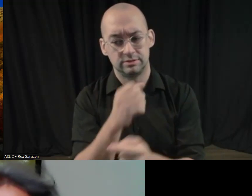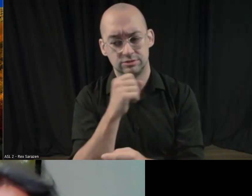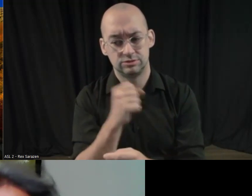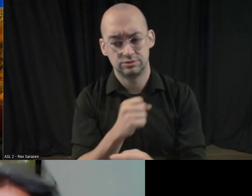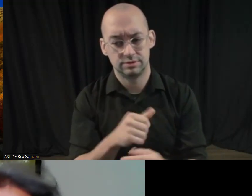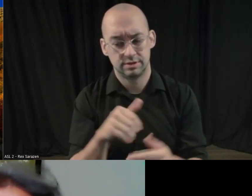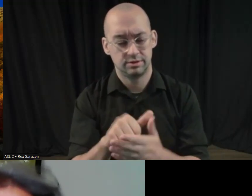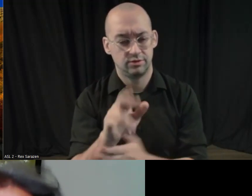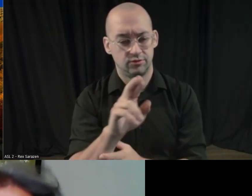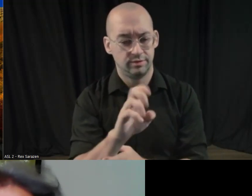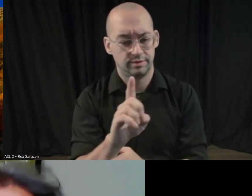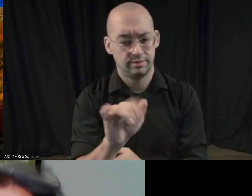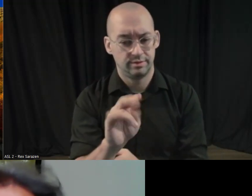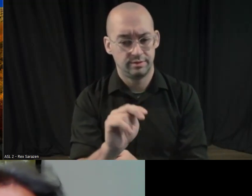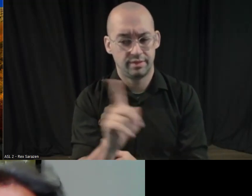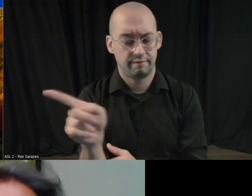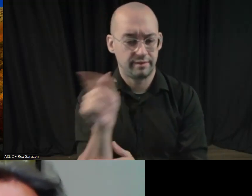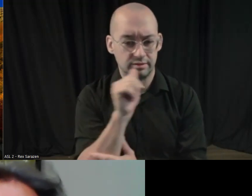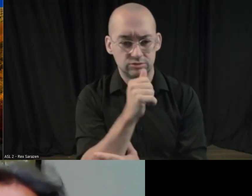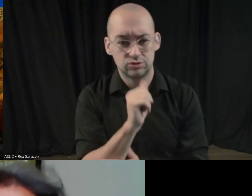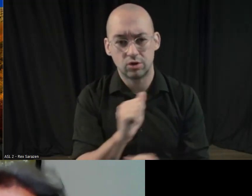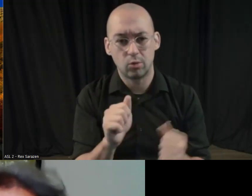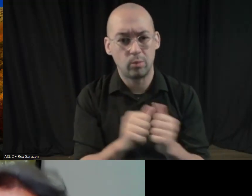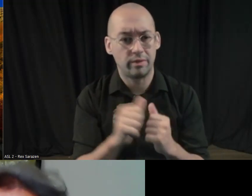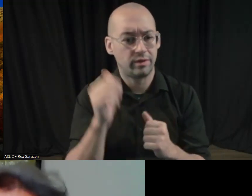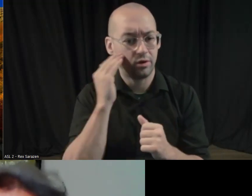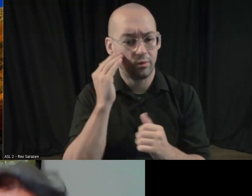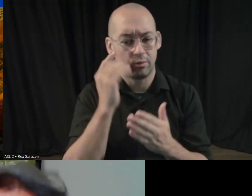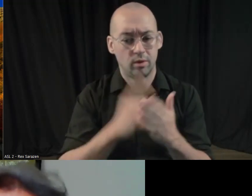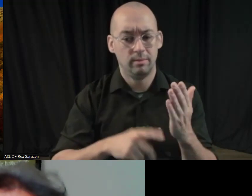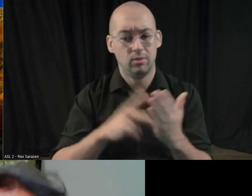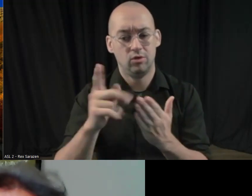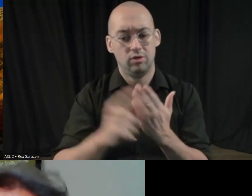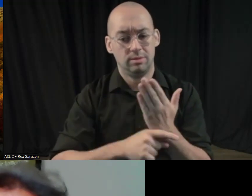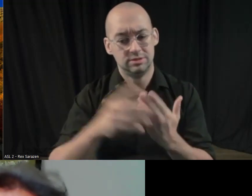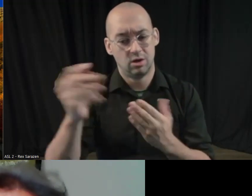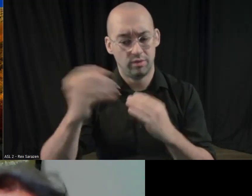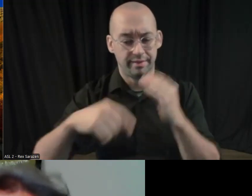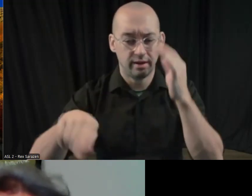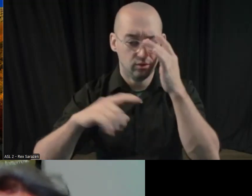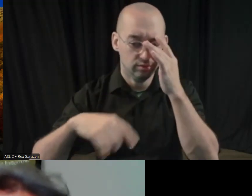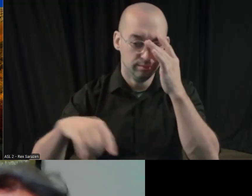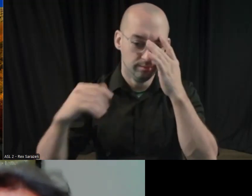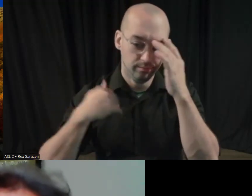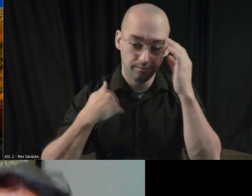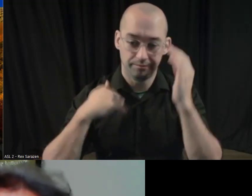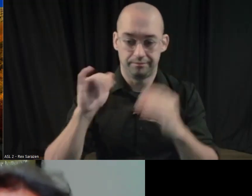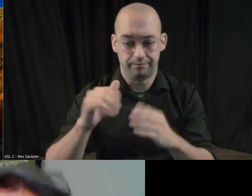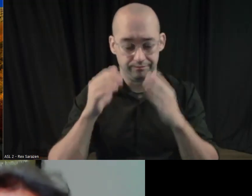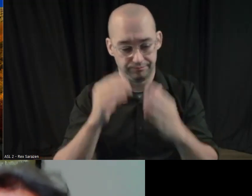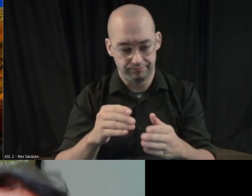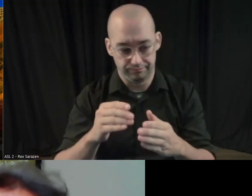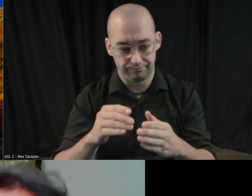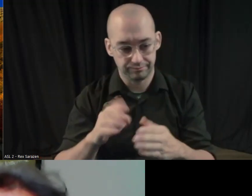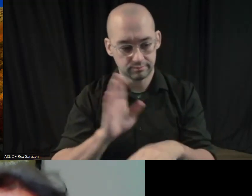they struggle with even knowing what programs are out there. And so I think having this focus specifically on the